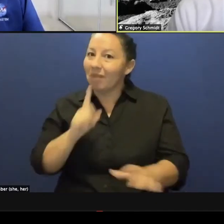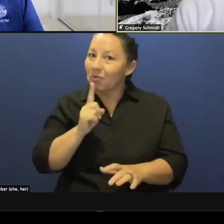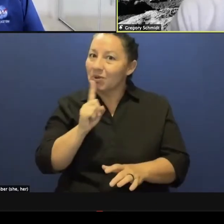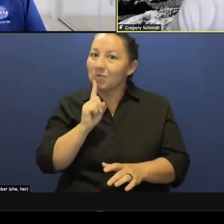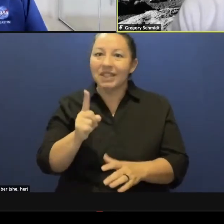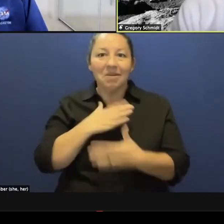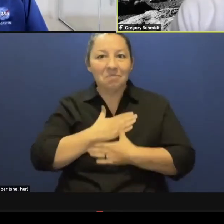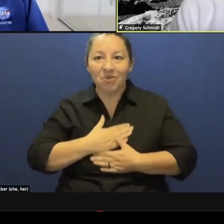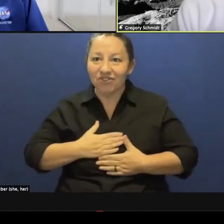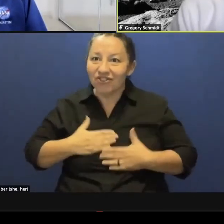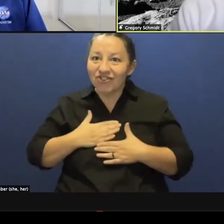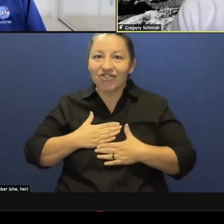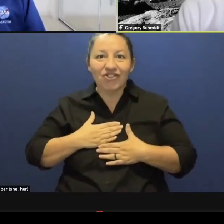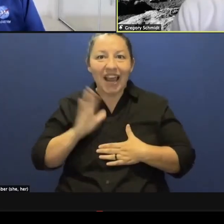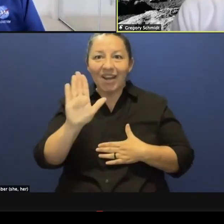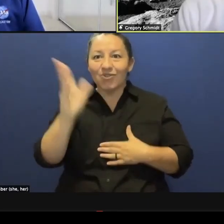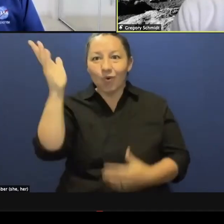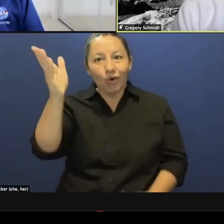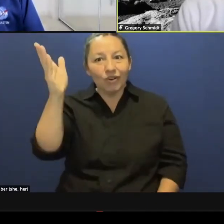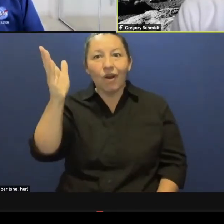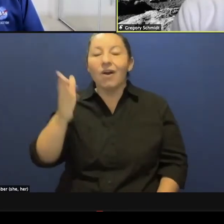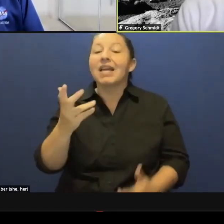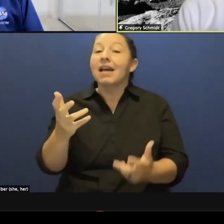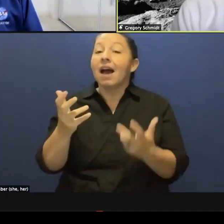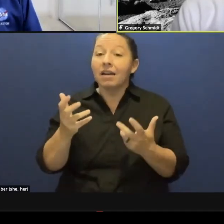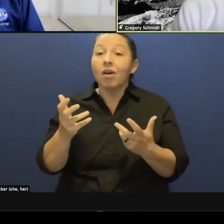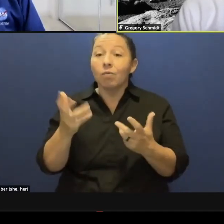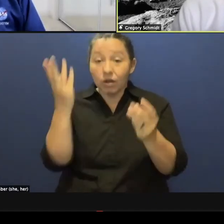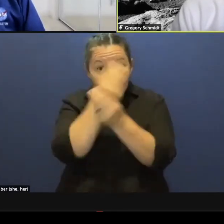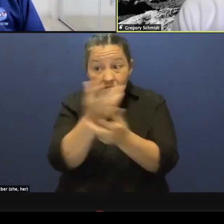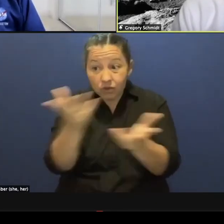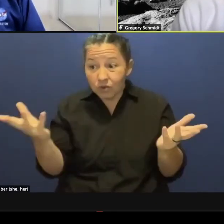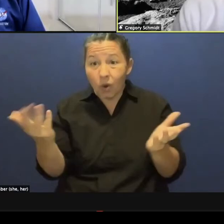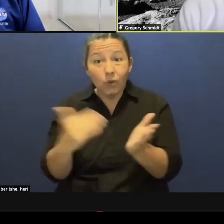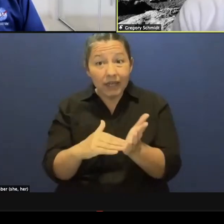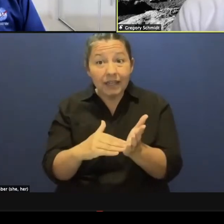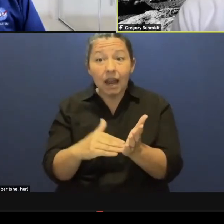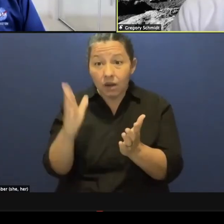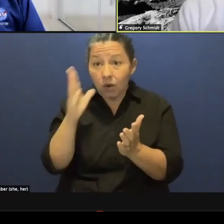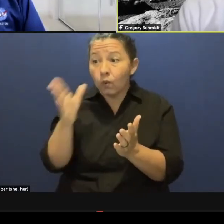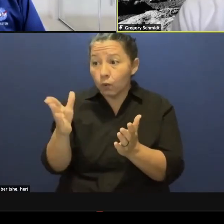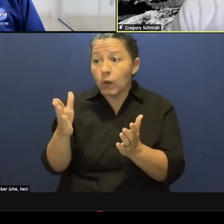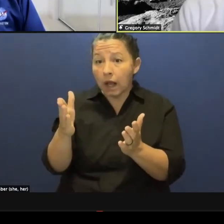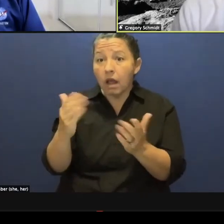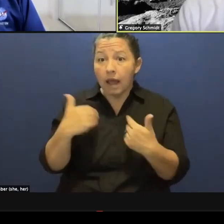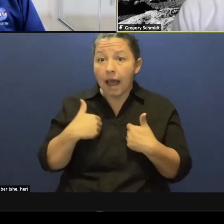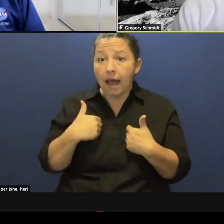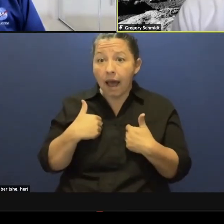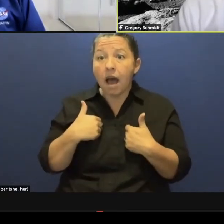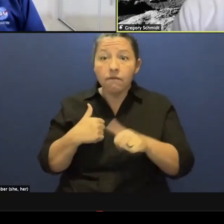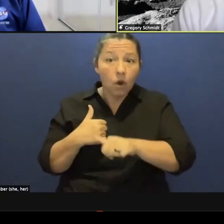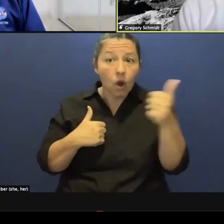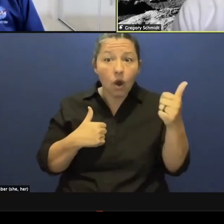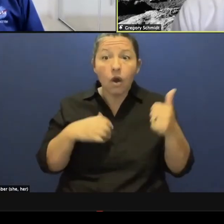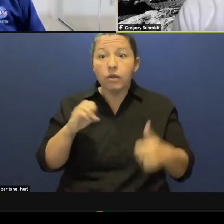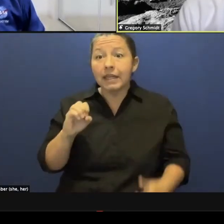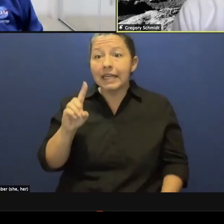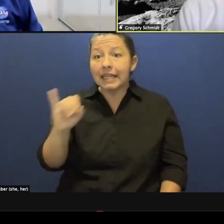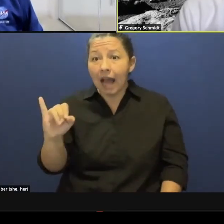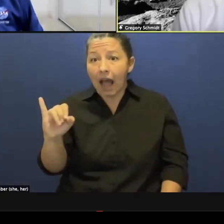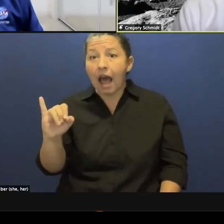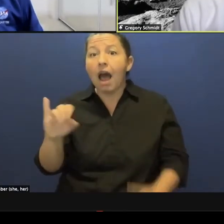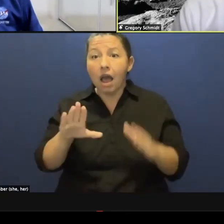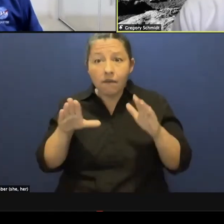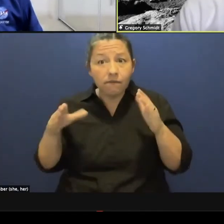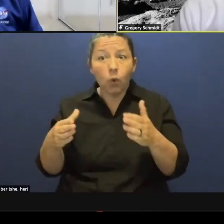appreciate this talk, and I want to let everyone know again that there will be other EDI focused